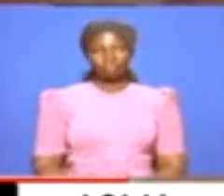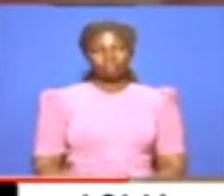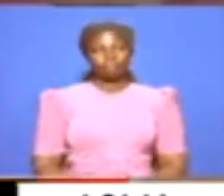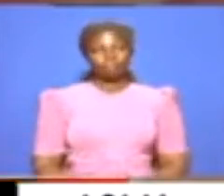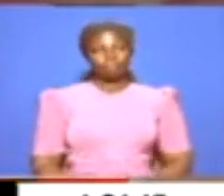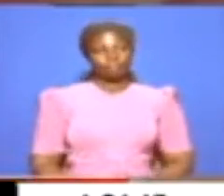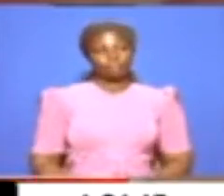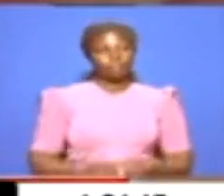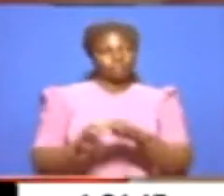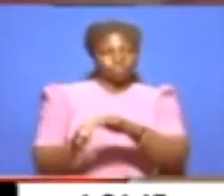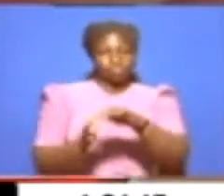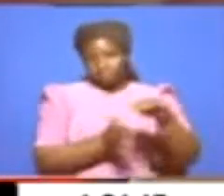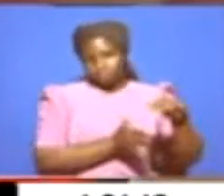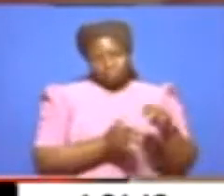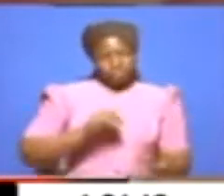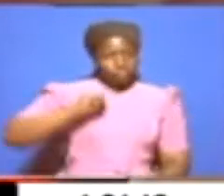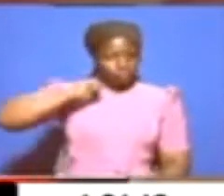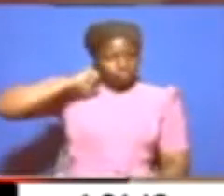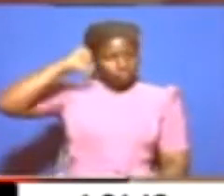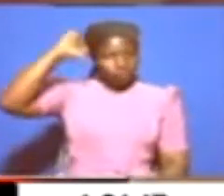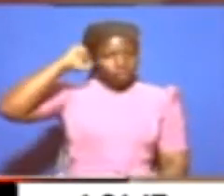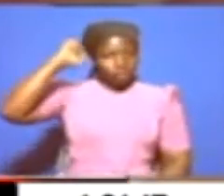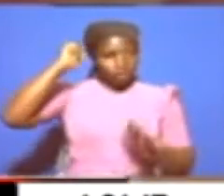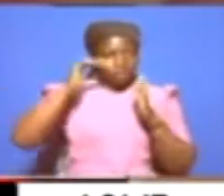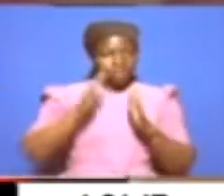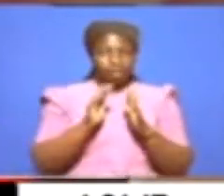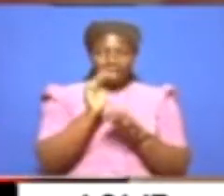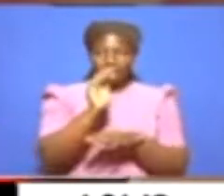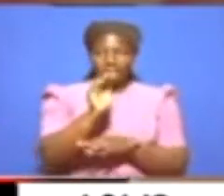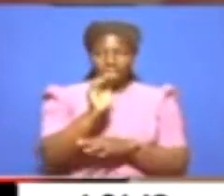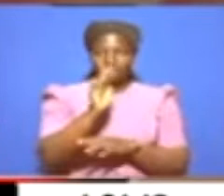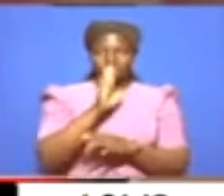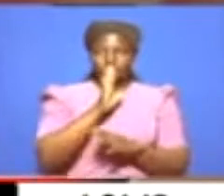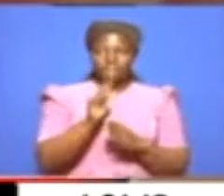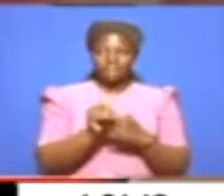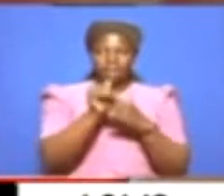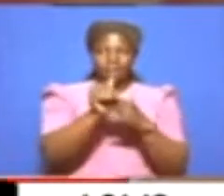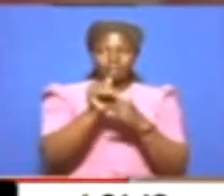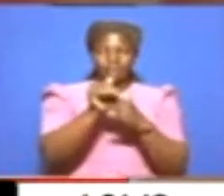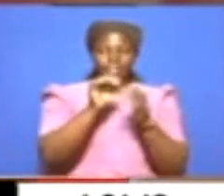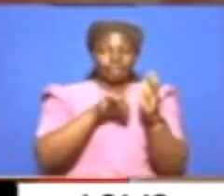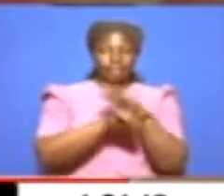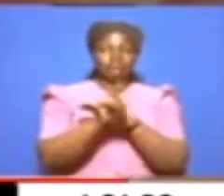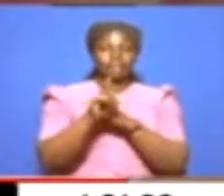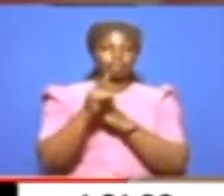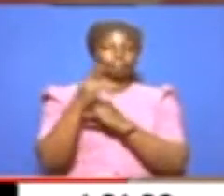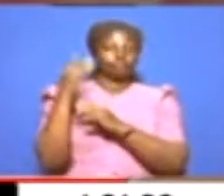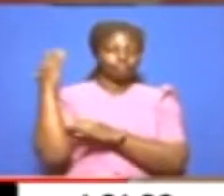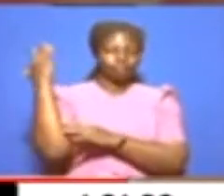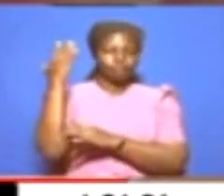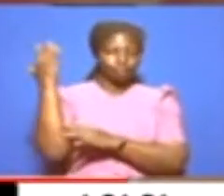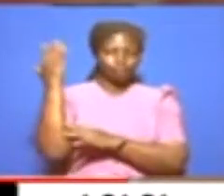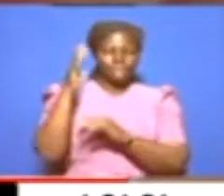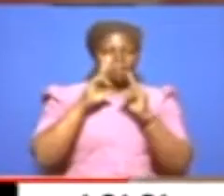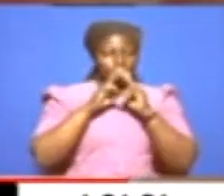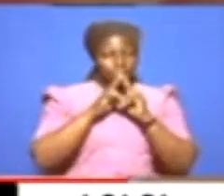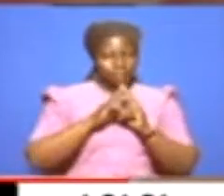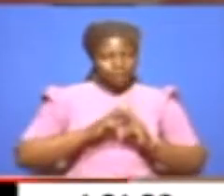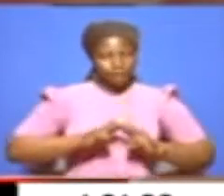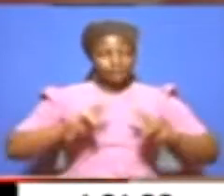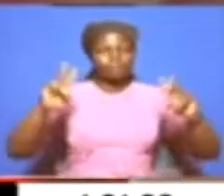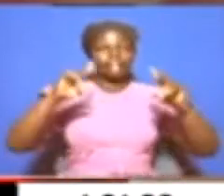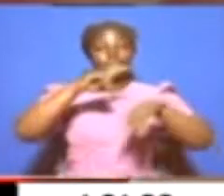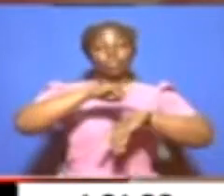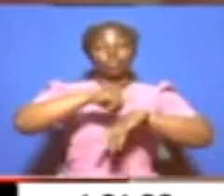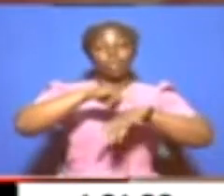In other news, politicians have been asked to be in the forefront in preaching peace during this campaign period. Interior